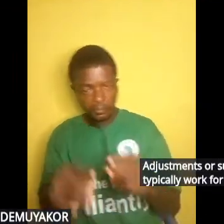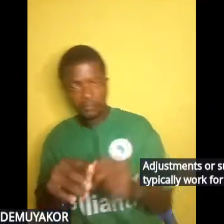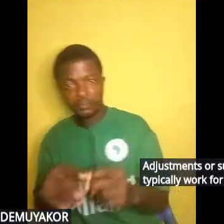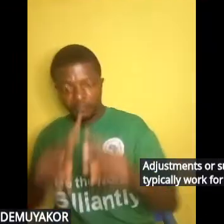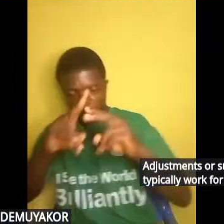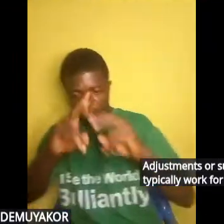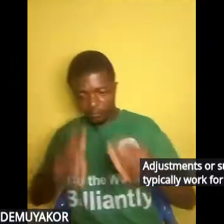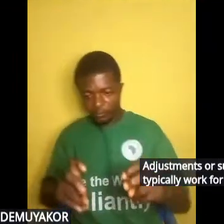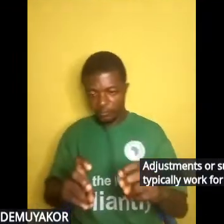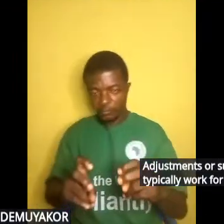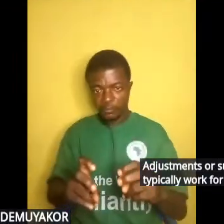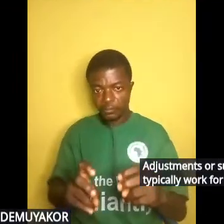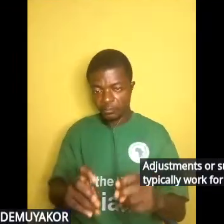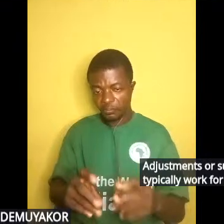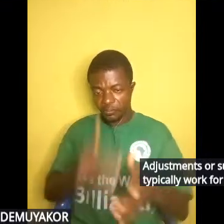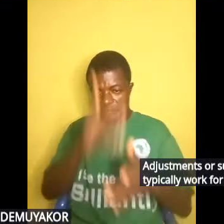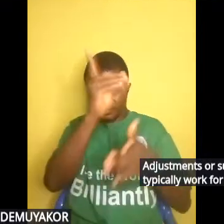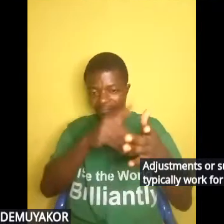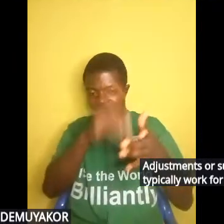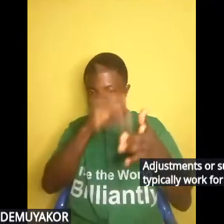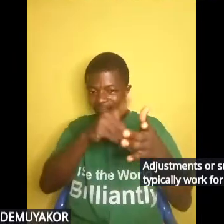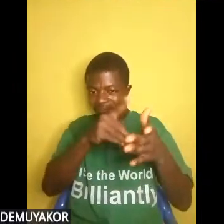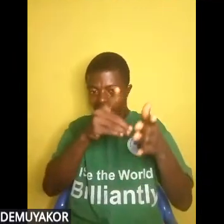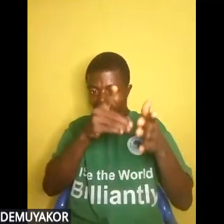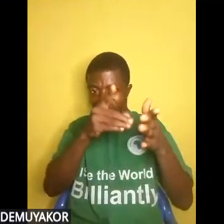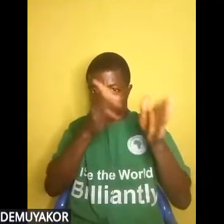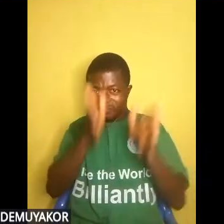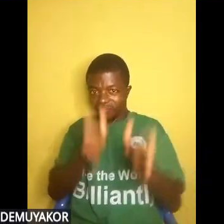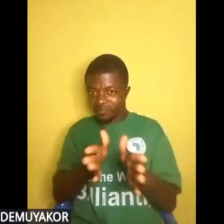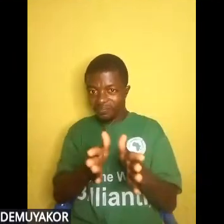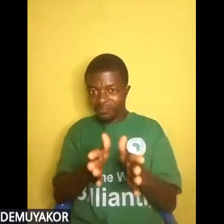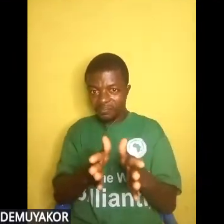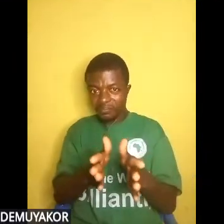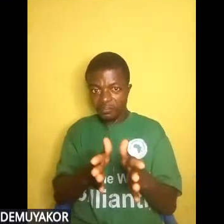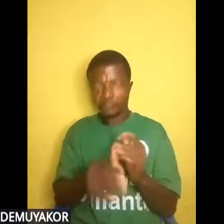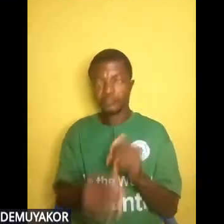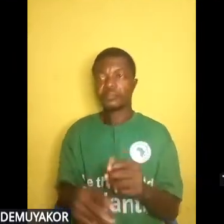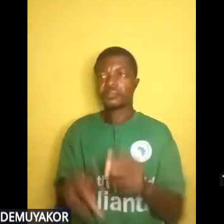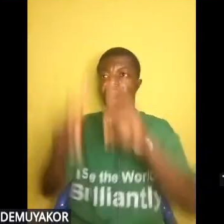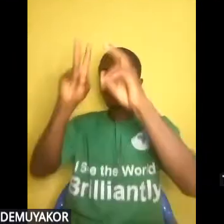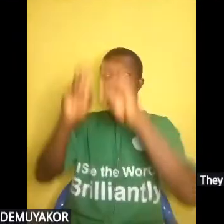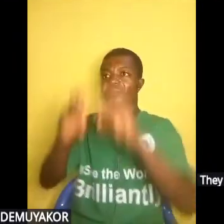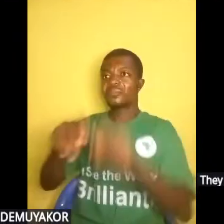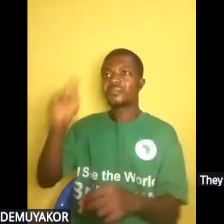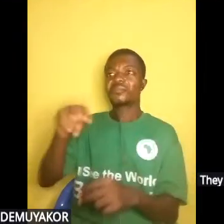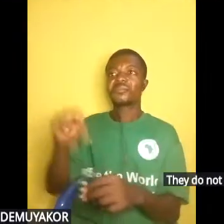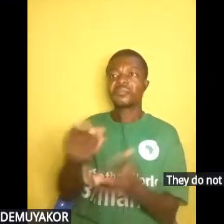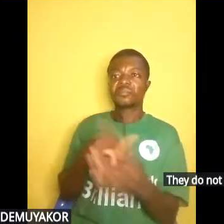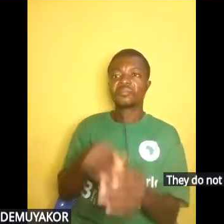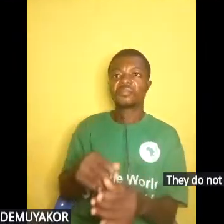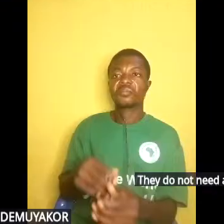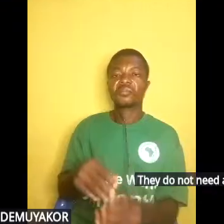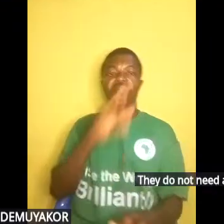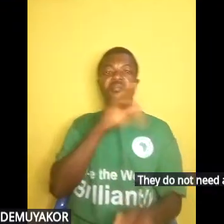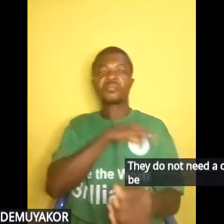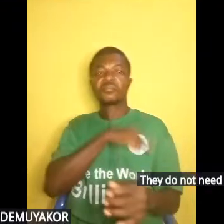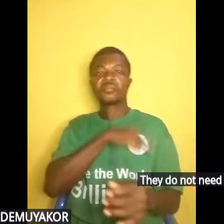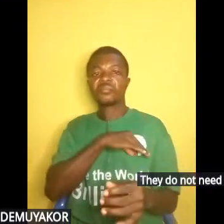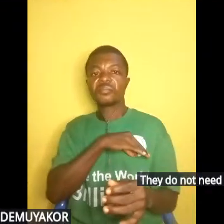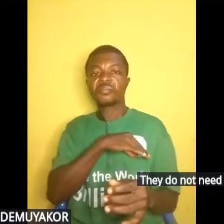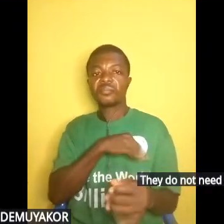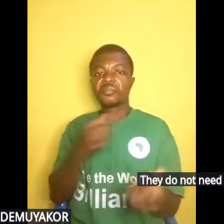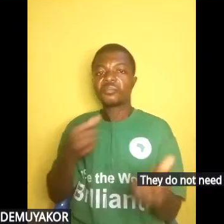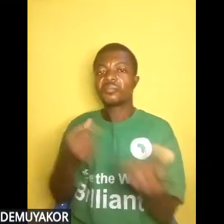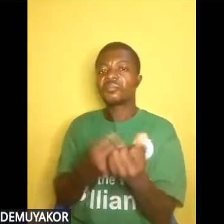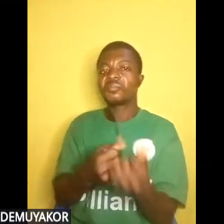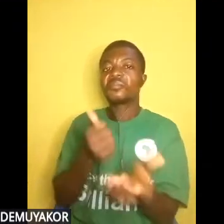or dyslexia, they do not need a diagnosis in order for those adjustments to be useful.